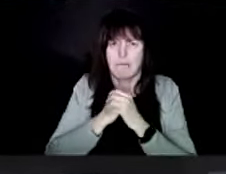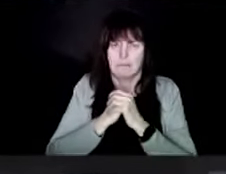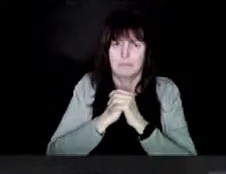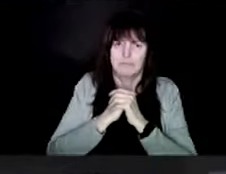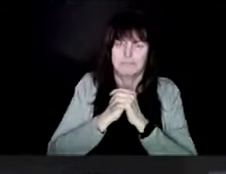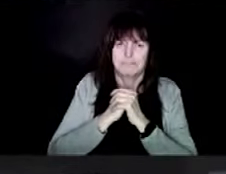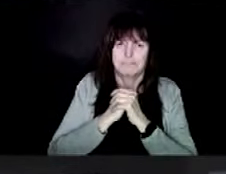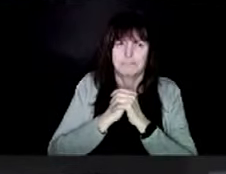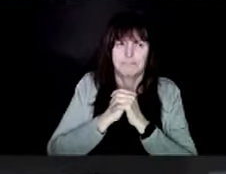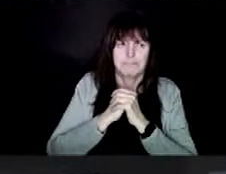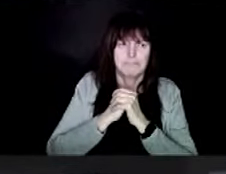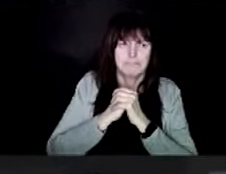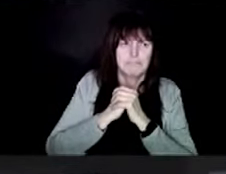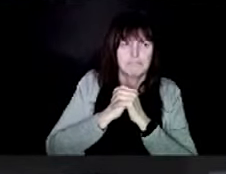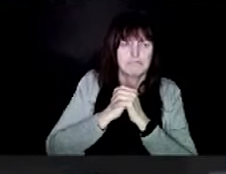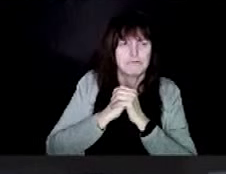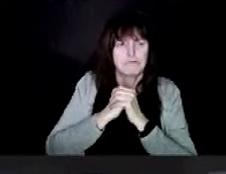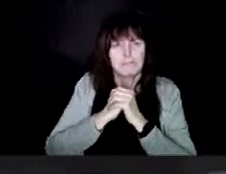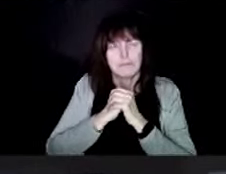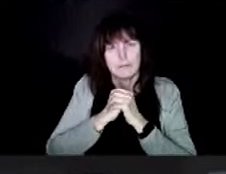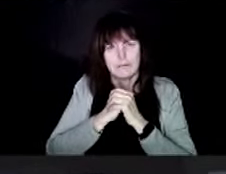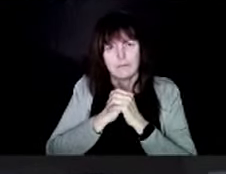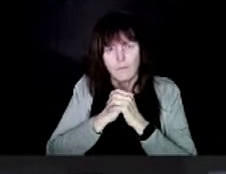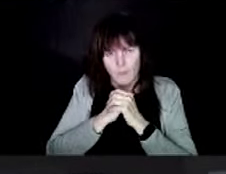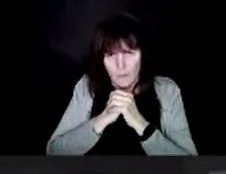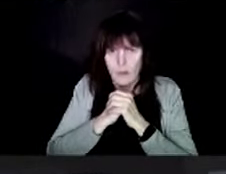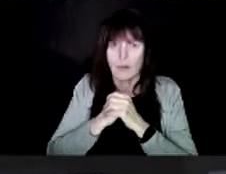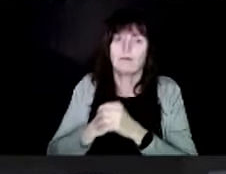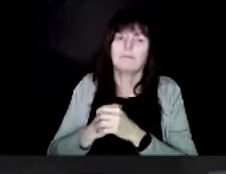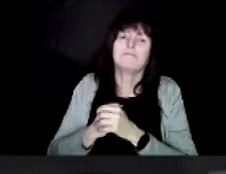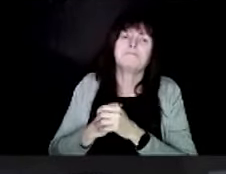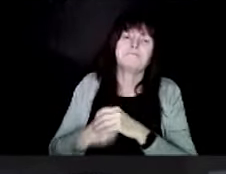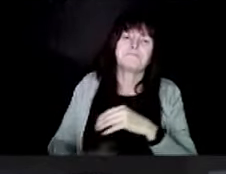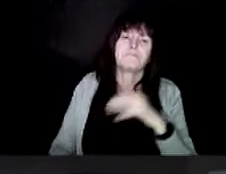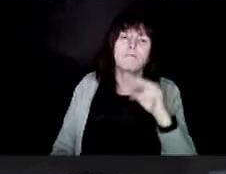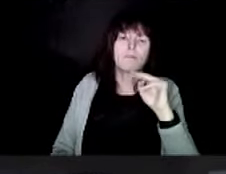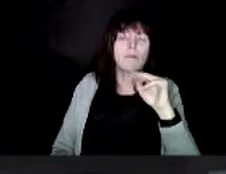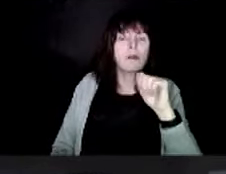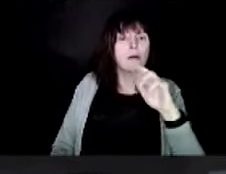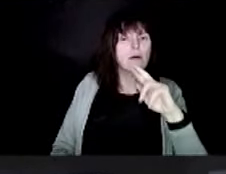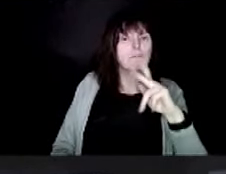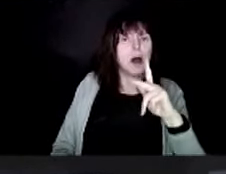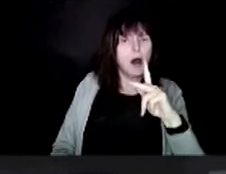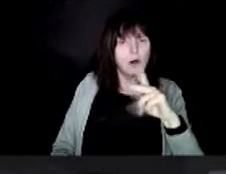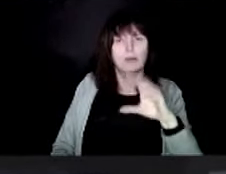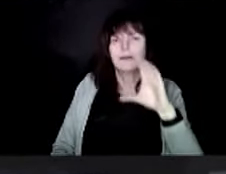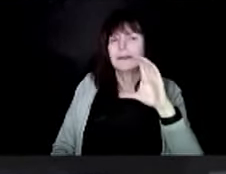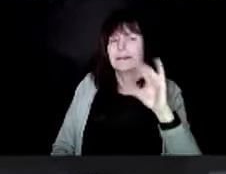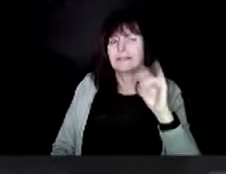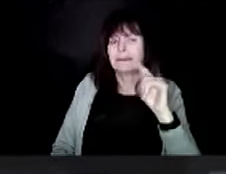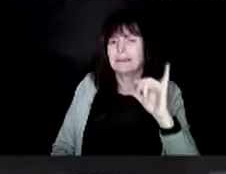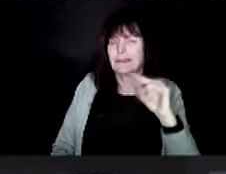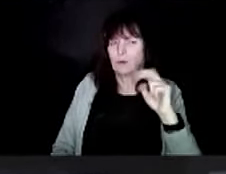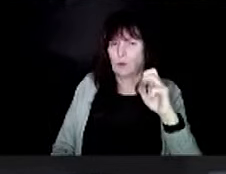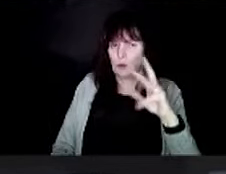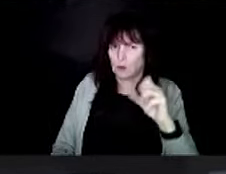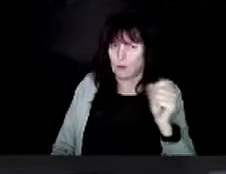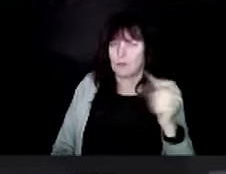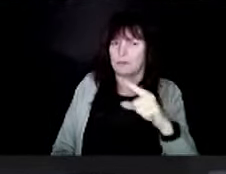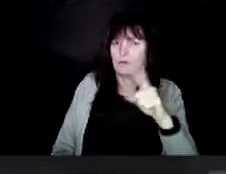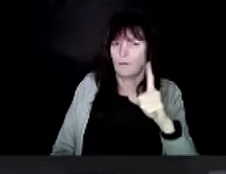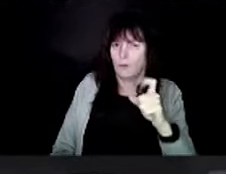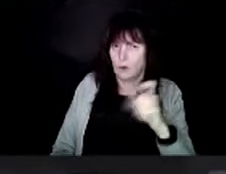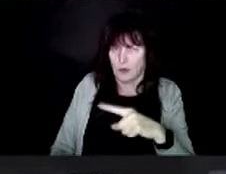From Mark Douglas at City News 680. Please go ahead. Thank you. Dr. Moore, you mentioned the key metrics that